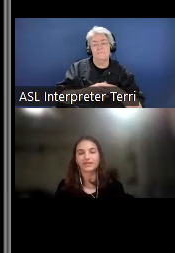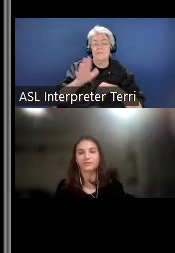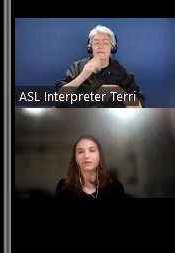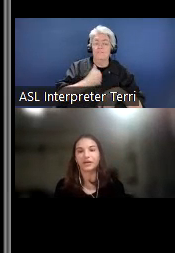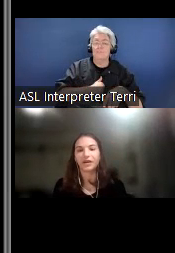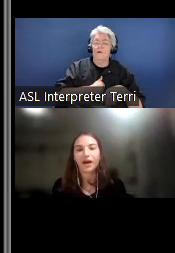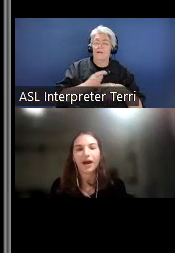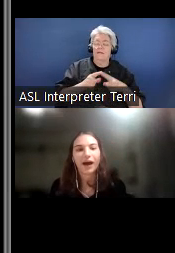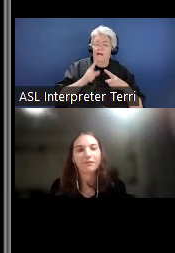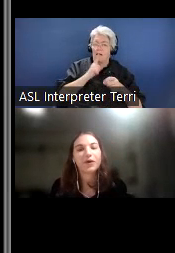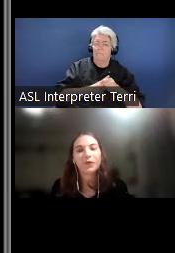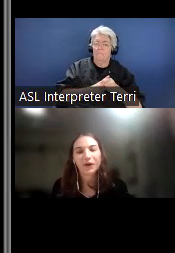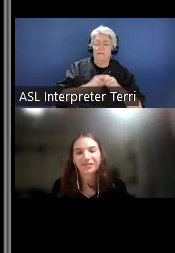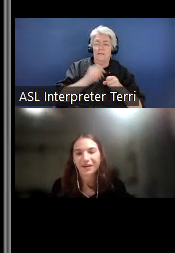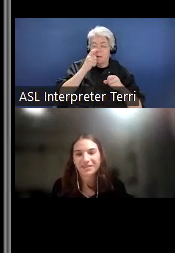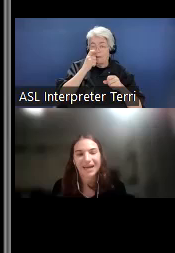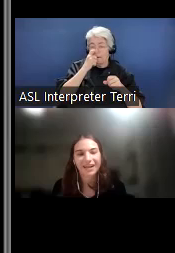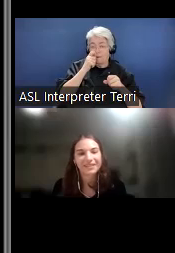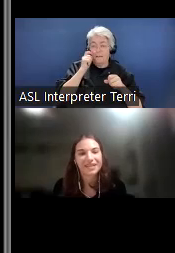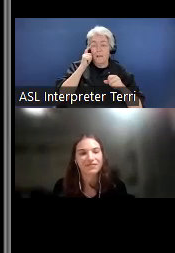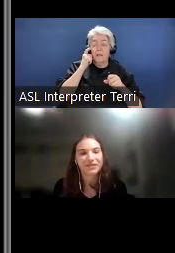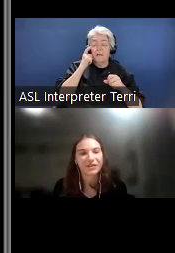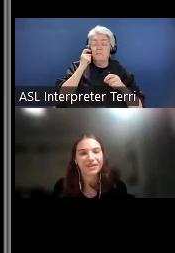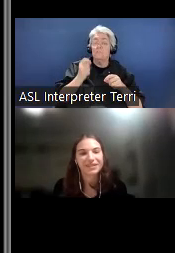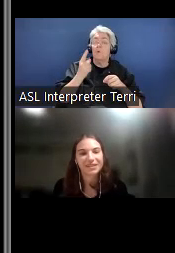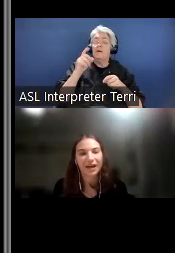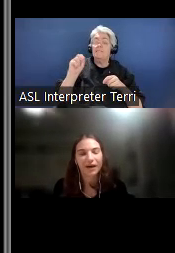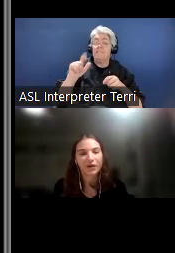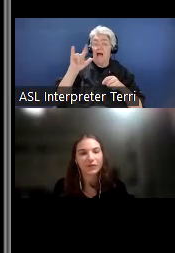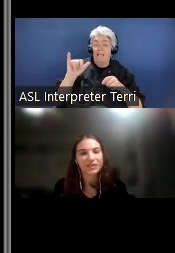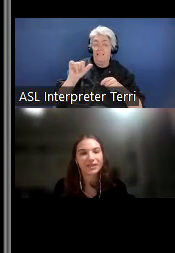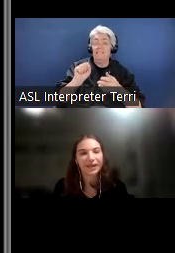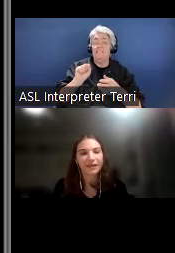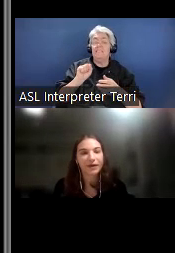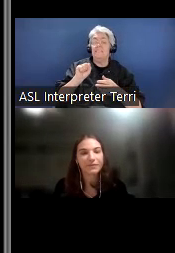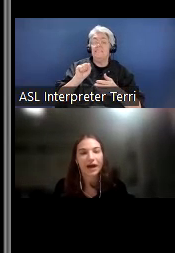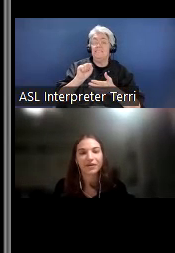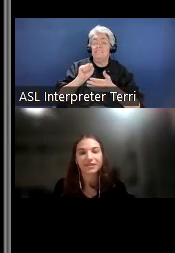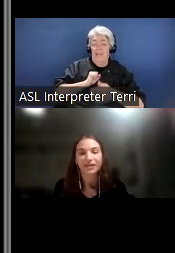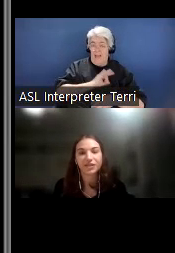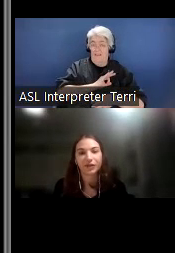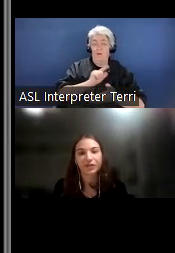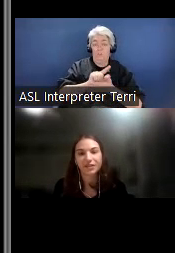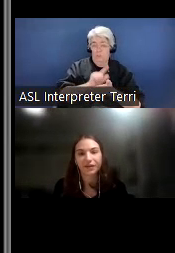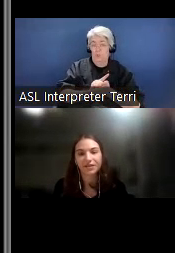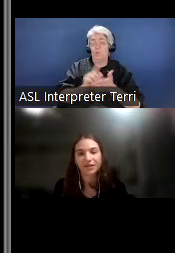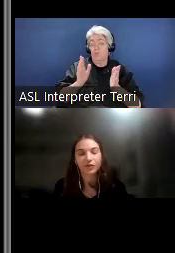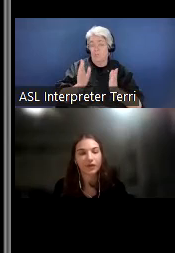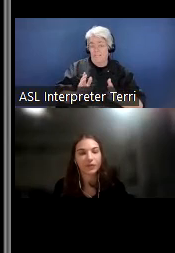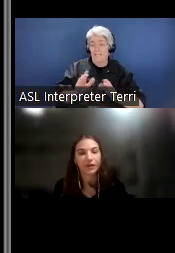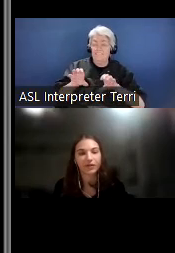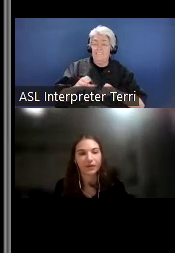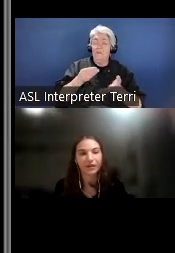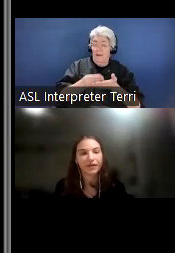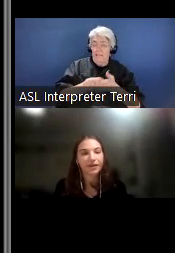Sorry, just realized I was muted. One of our Sally staff attorneys hosted a Money Matters Lunch and Learn series